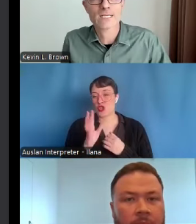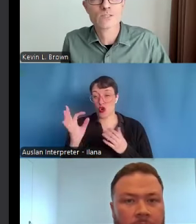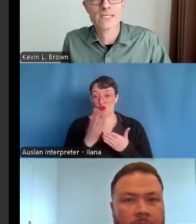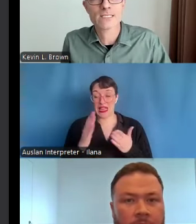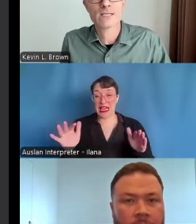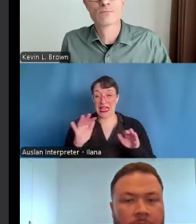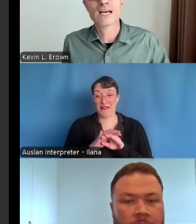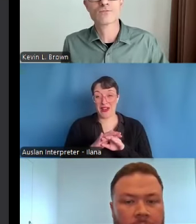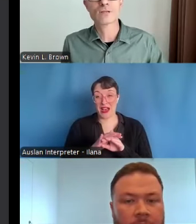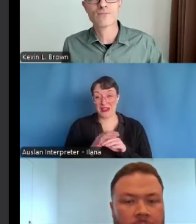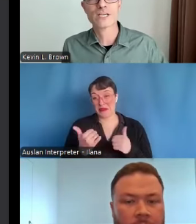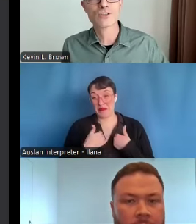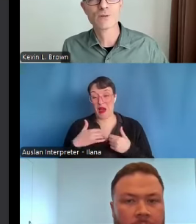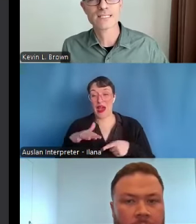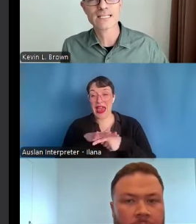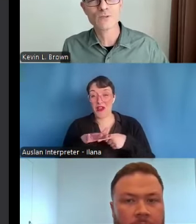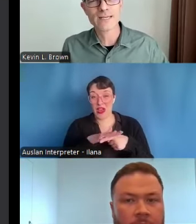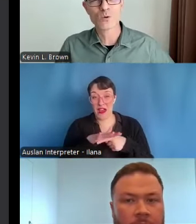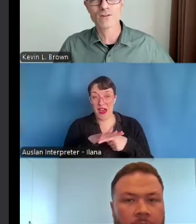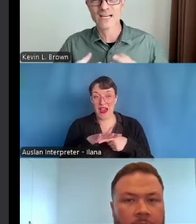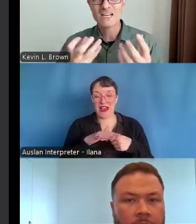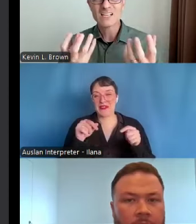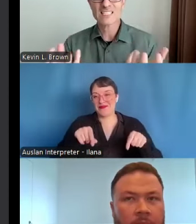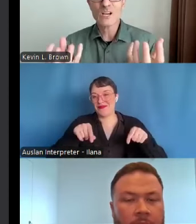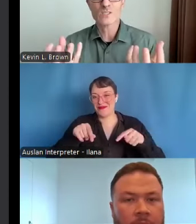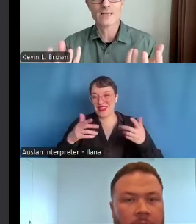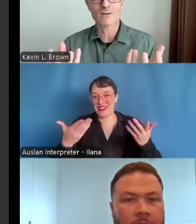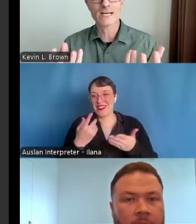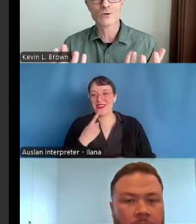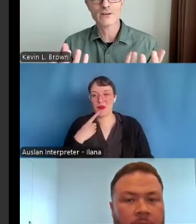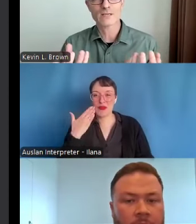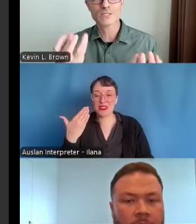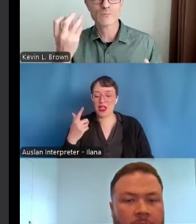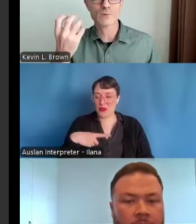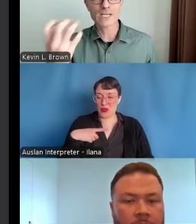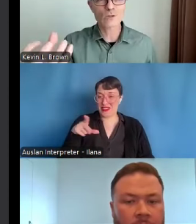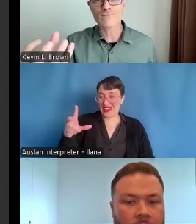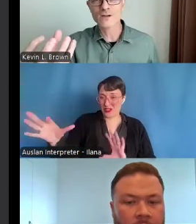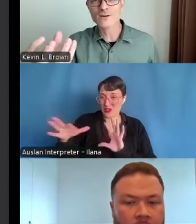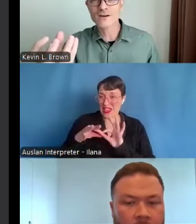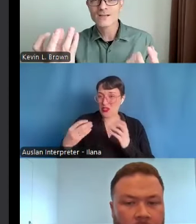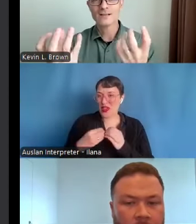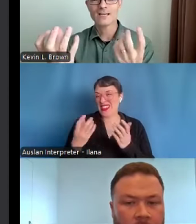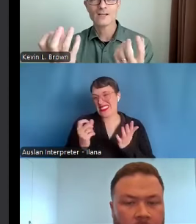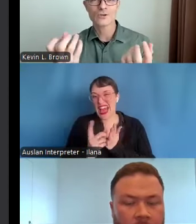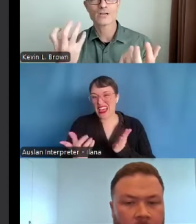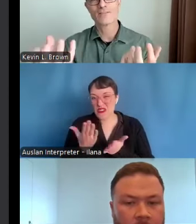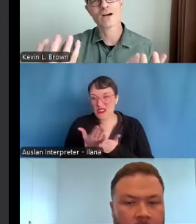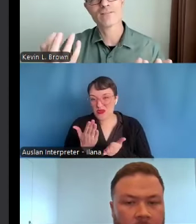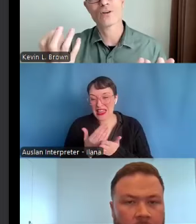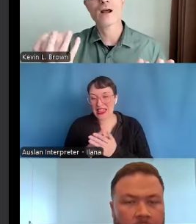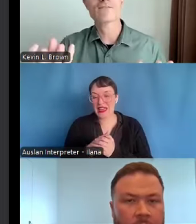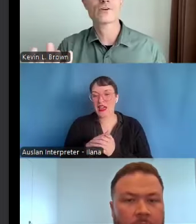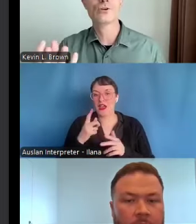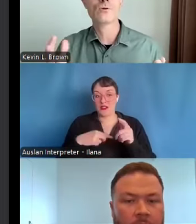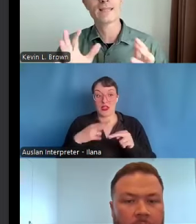my expertise in this kind of conversation, because that's really more of like a sales thing, right? So if it's a particular funder and you're trying to figure out